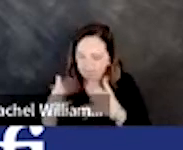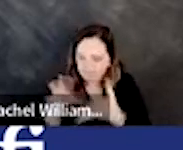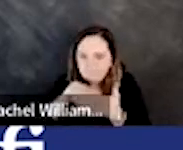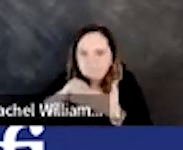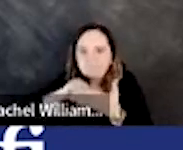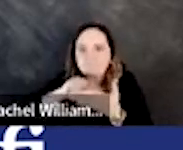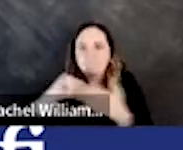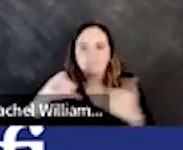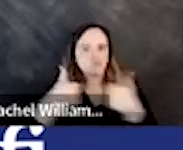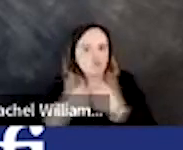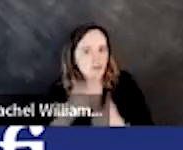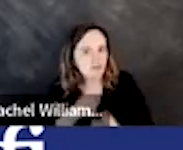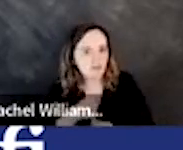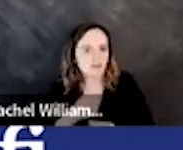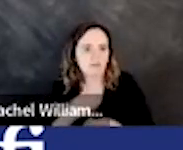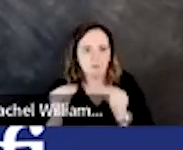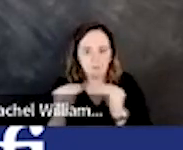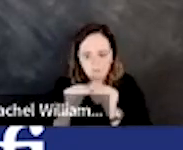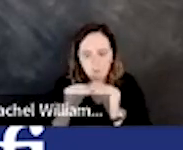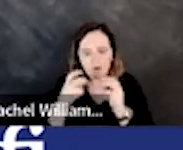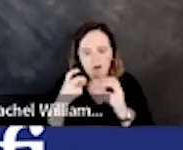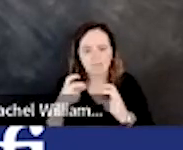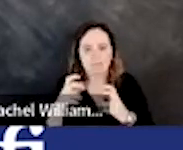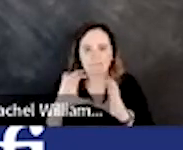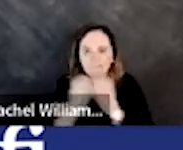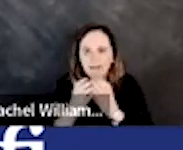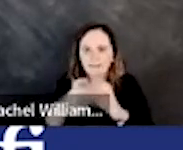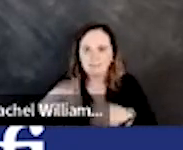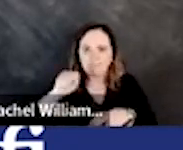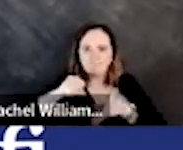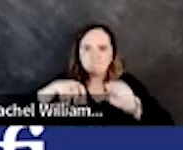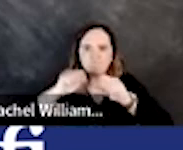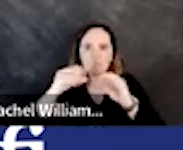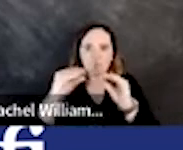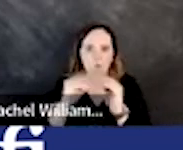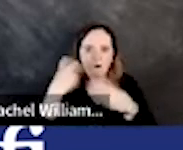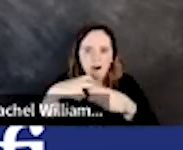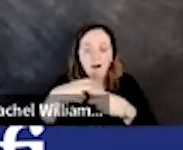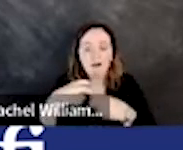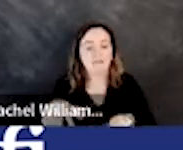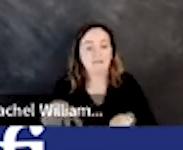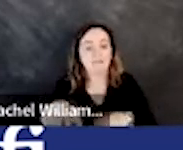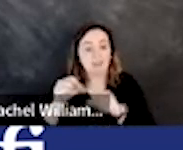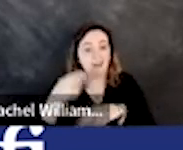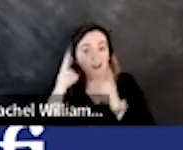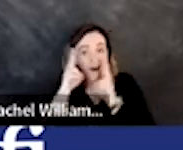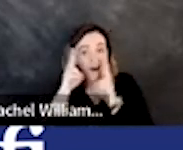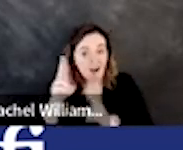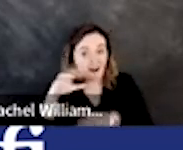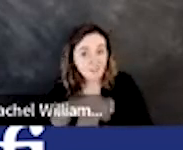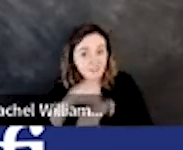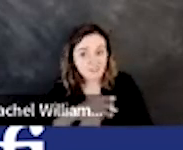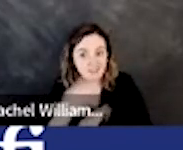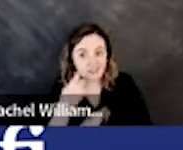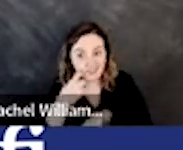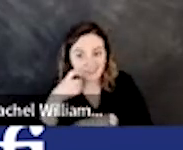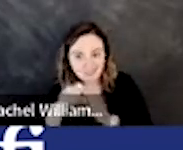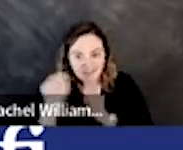herself with progressively more difficult courses, choosing to take honors English in her final semester at